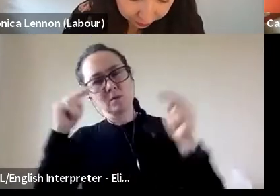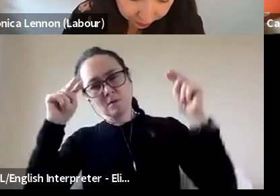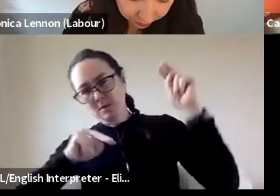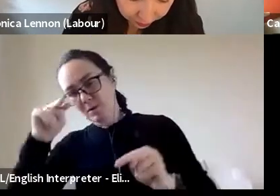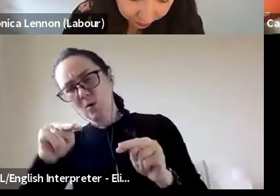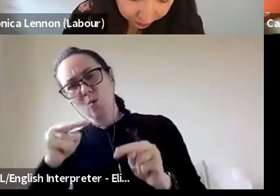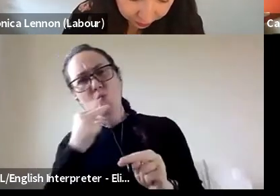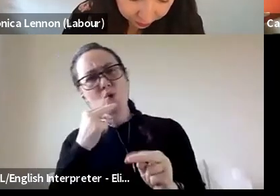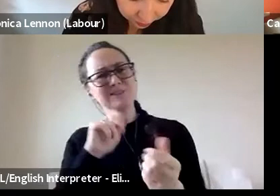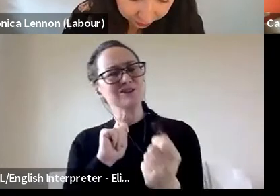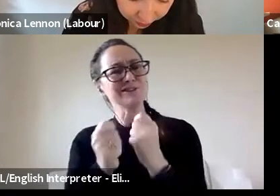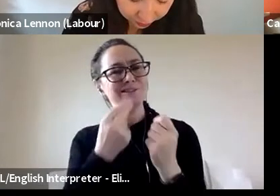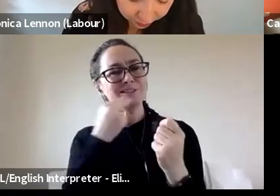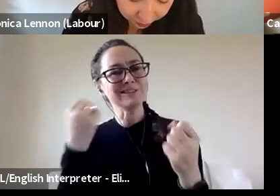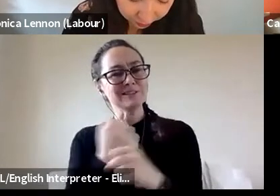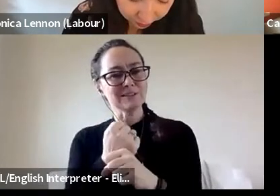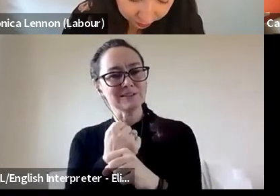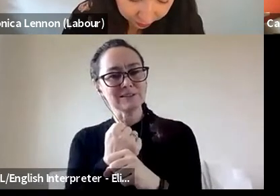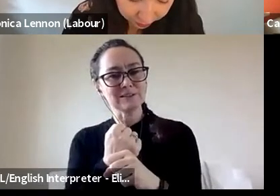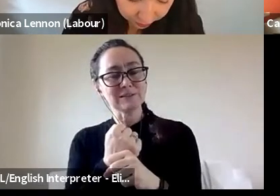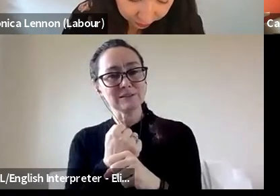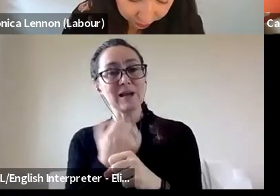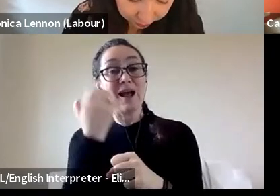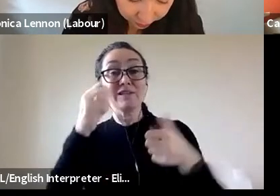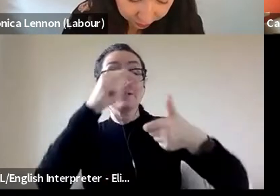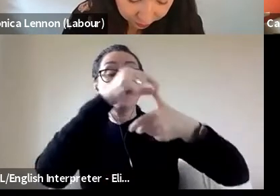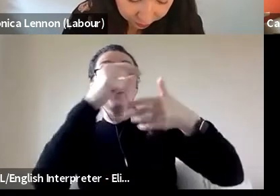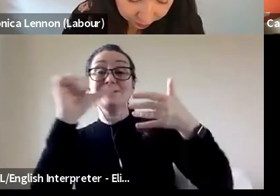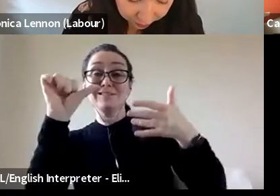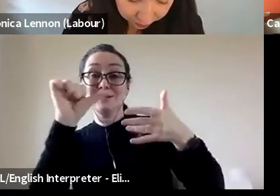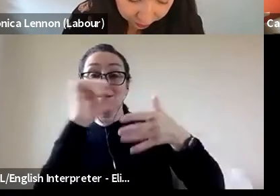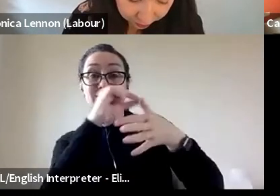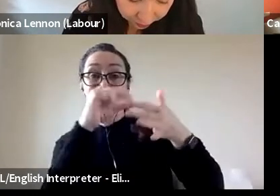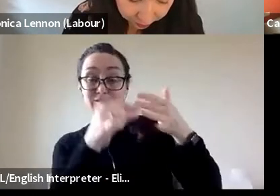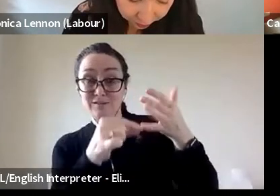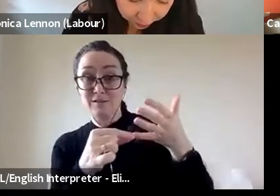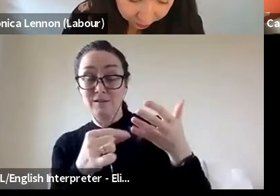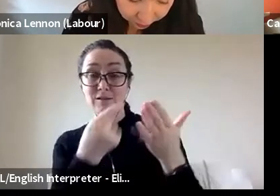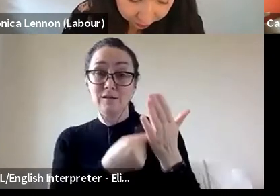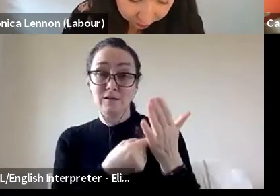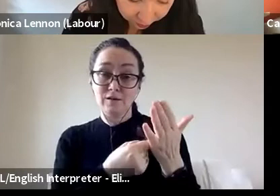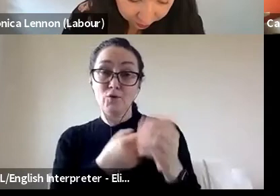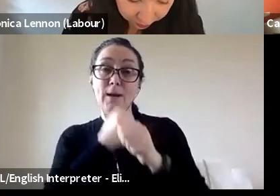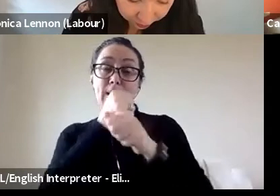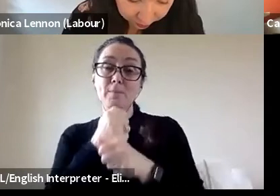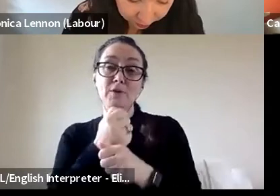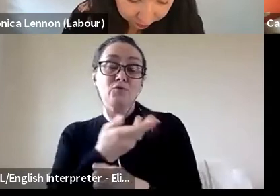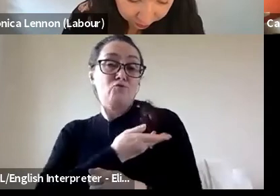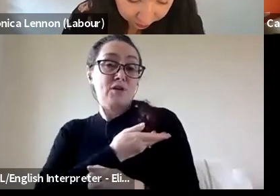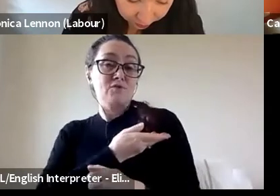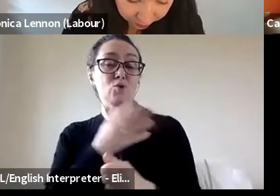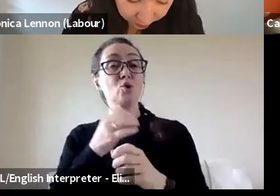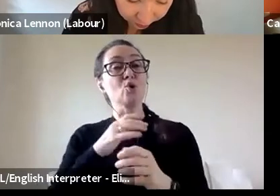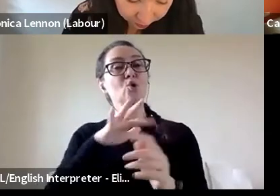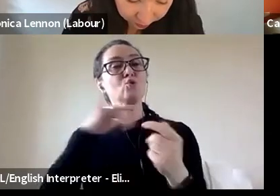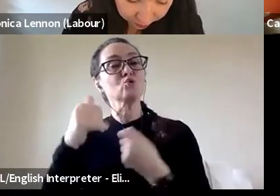that the payments meet the 6 conditions established by the Scottish Campaign for Rights to Social Security. We would